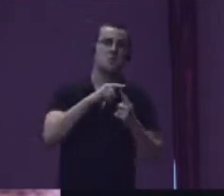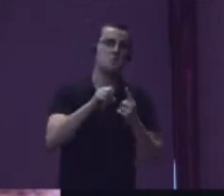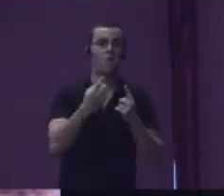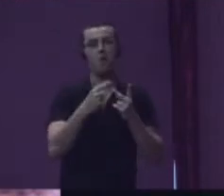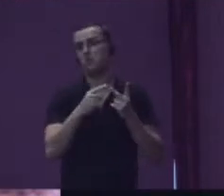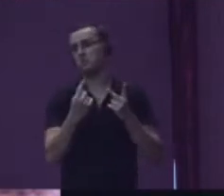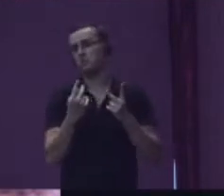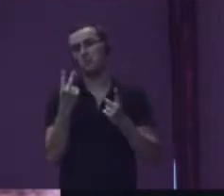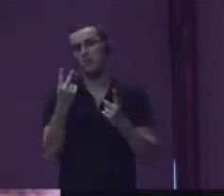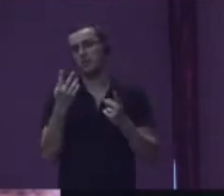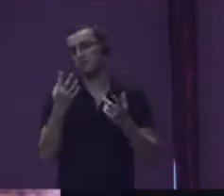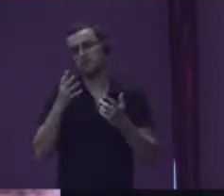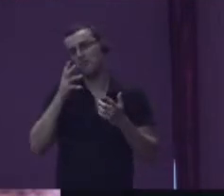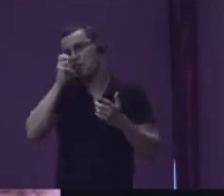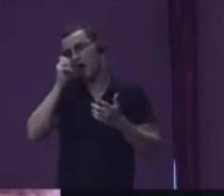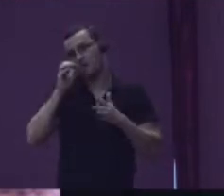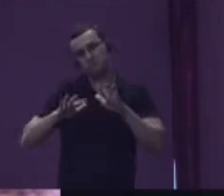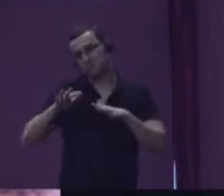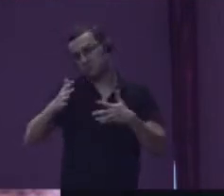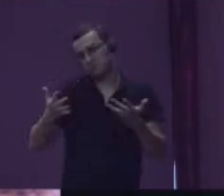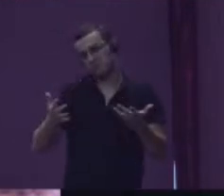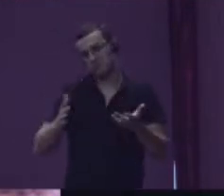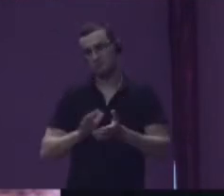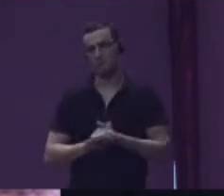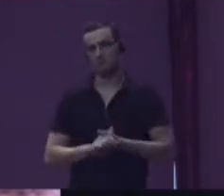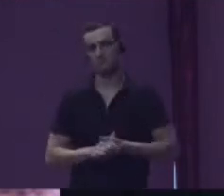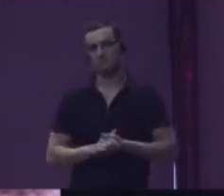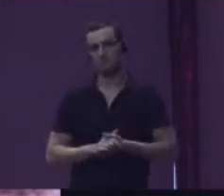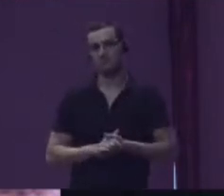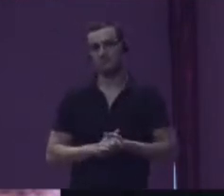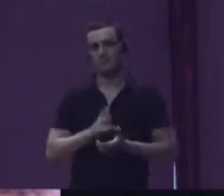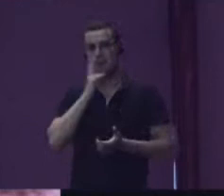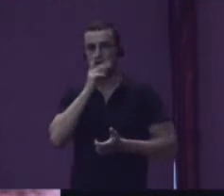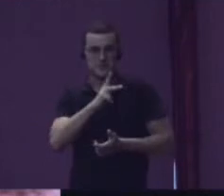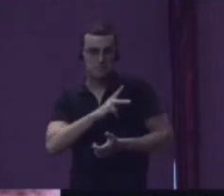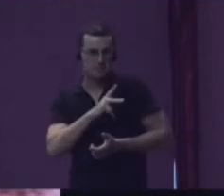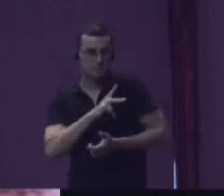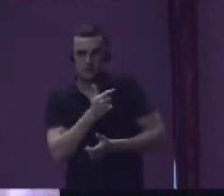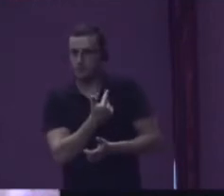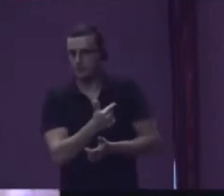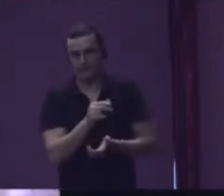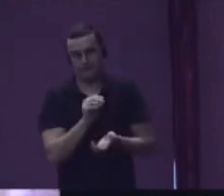And not much privacy either.